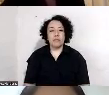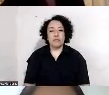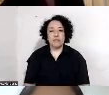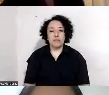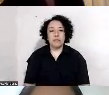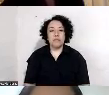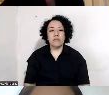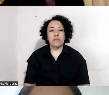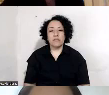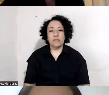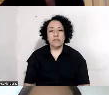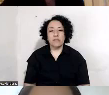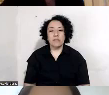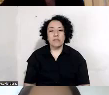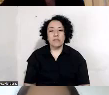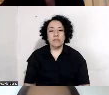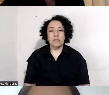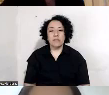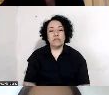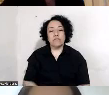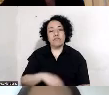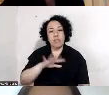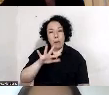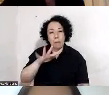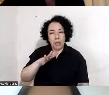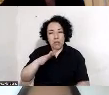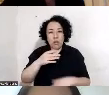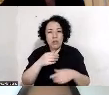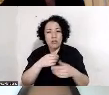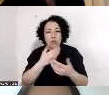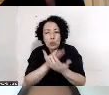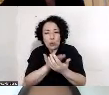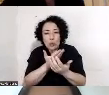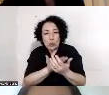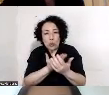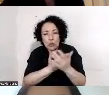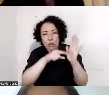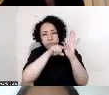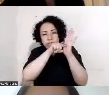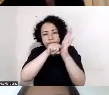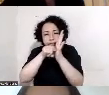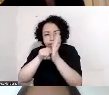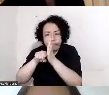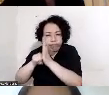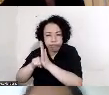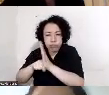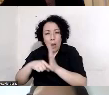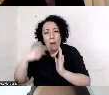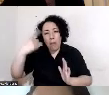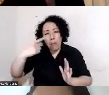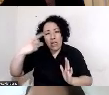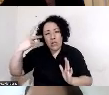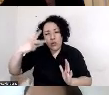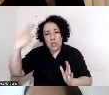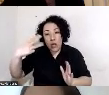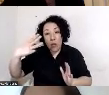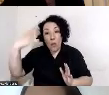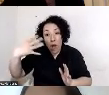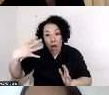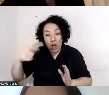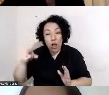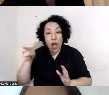briefly. Então, nós fizemos 4 ou 5 estudos falando como esses alunos podem sobreviver à faculdade, tendo autismo e